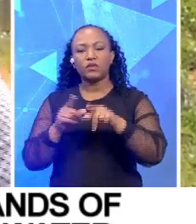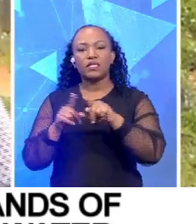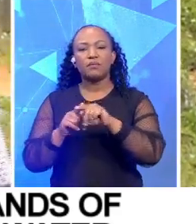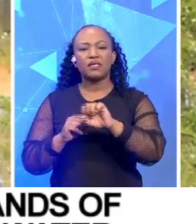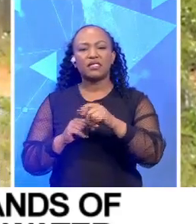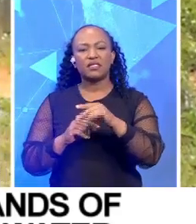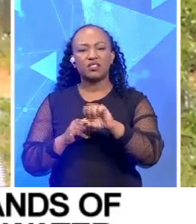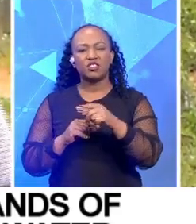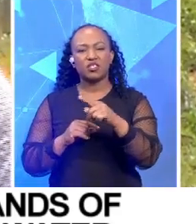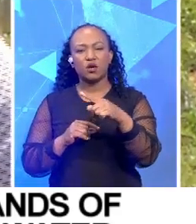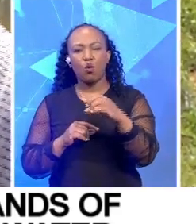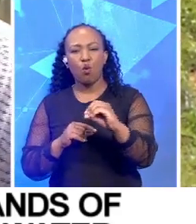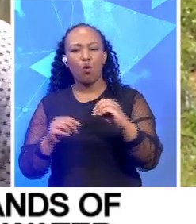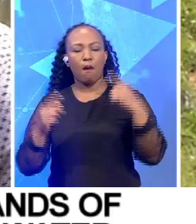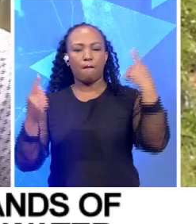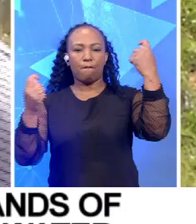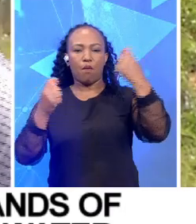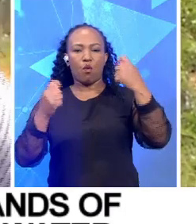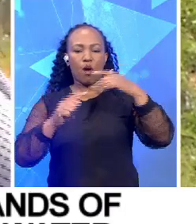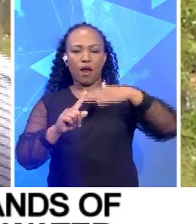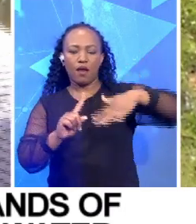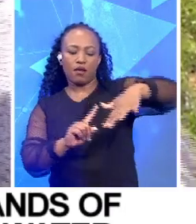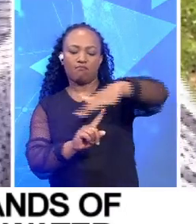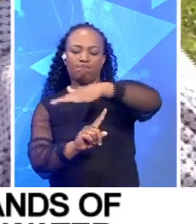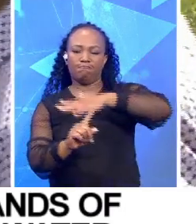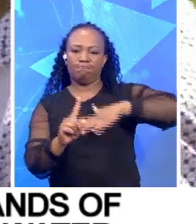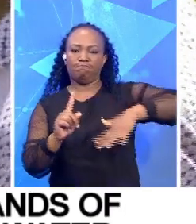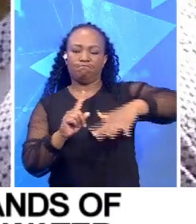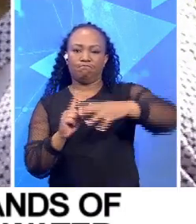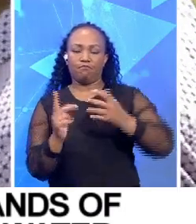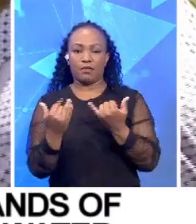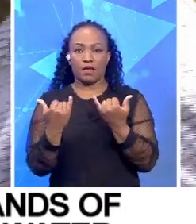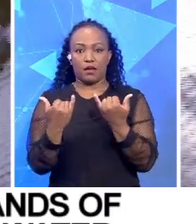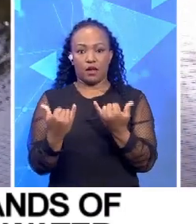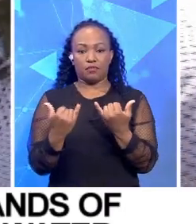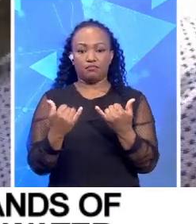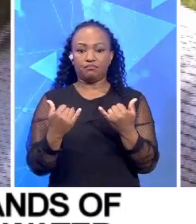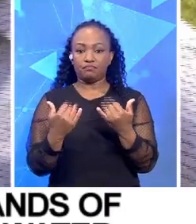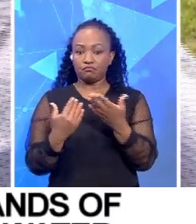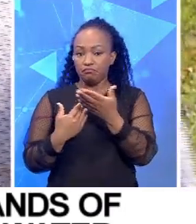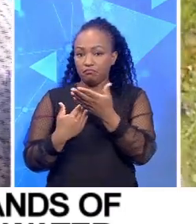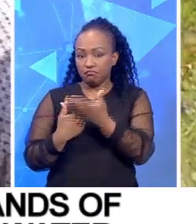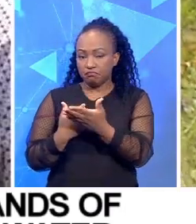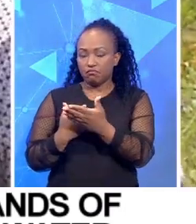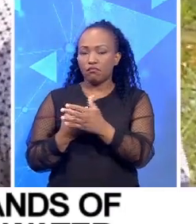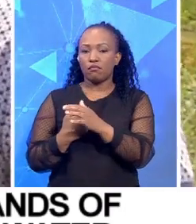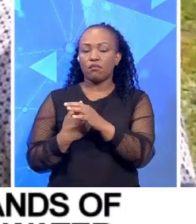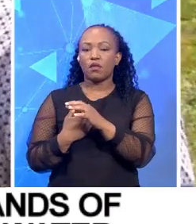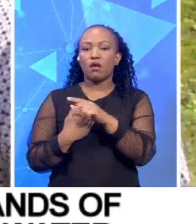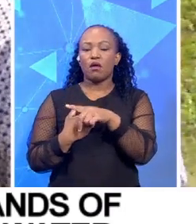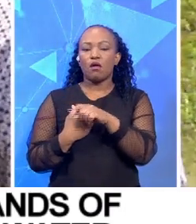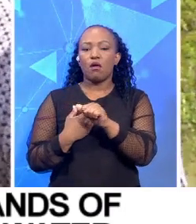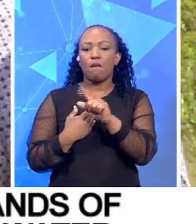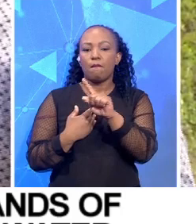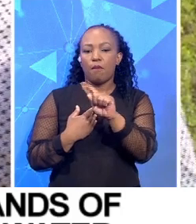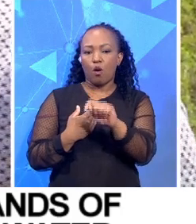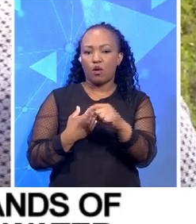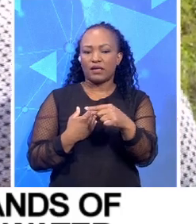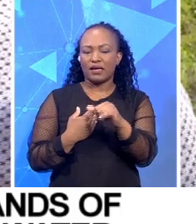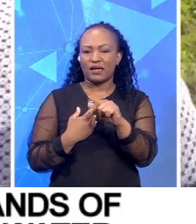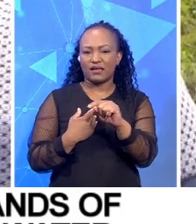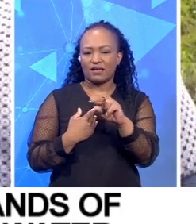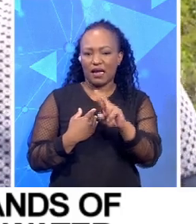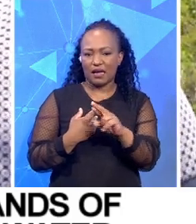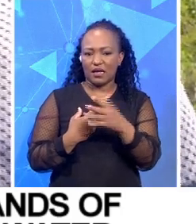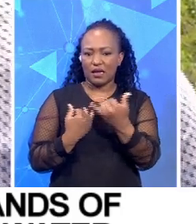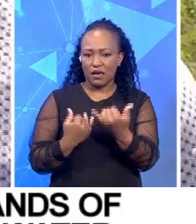just Polokwane, but surrounding areas. As you can see behind me, that is the Potgieter reservoir. It's just one of them, which is now